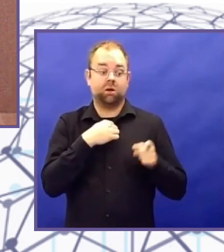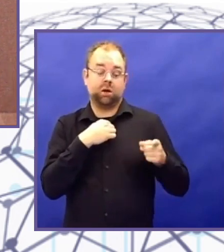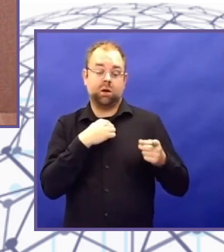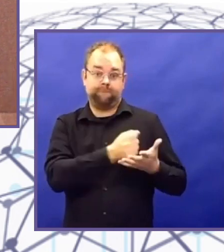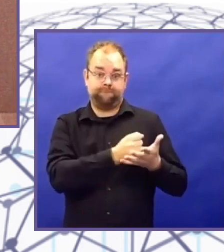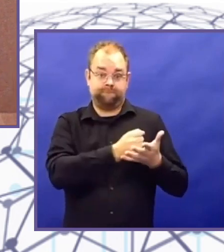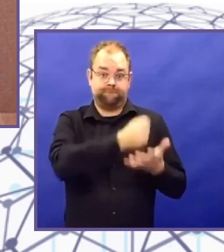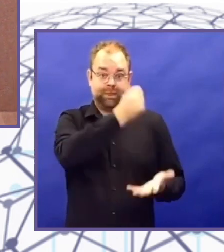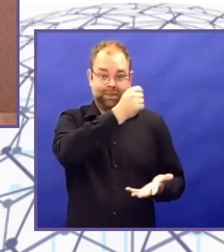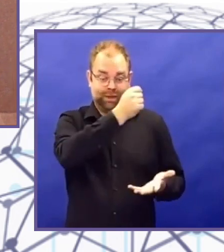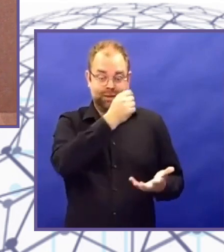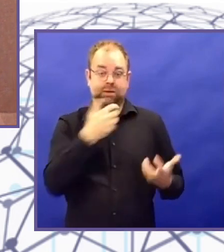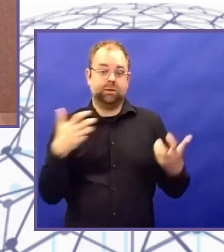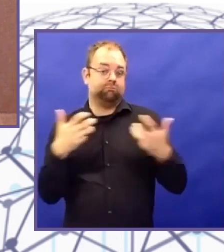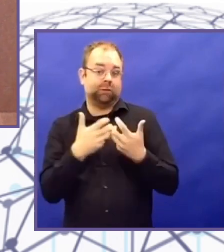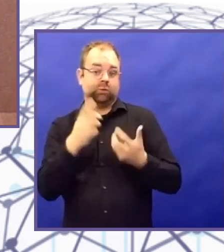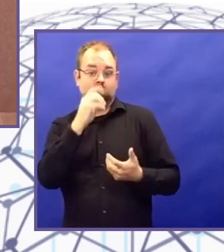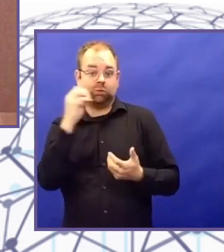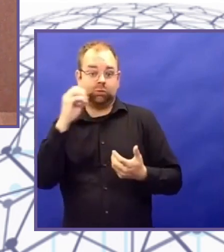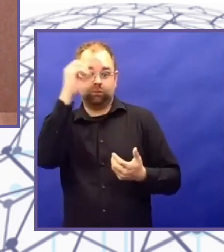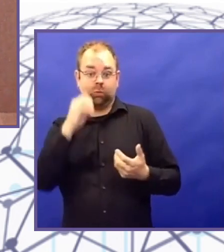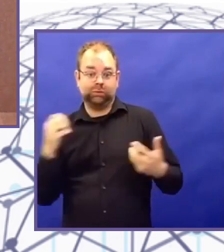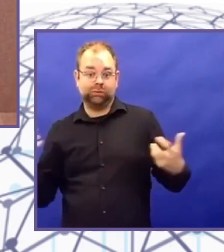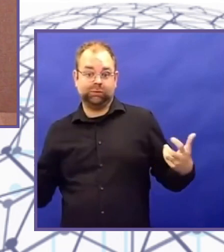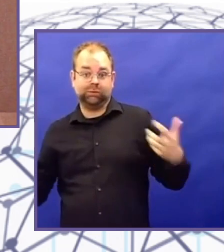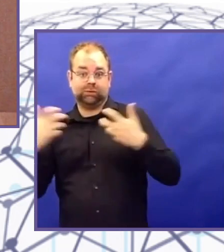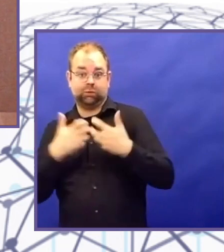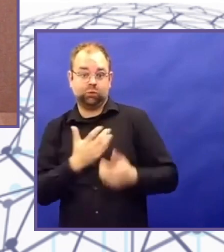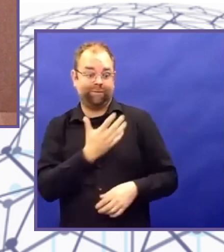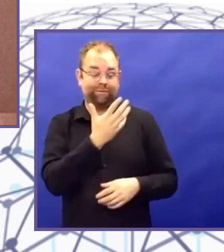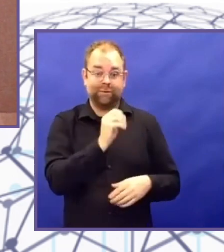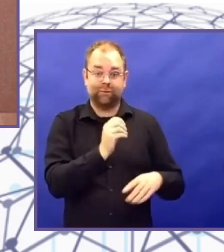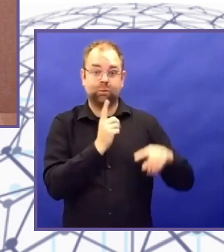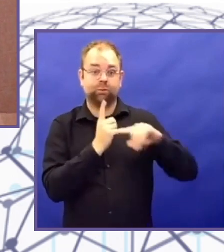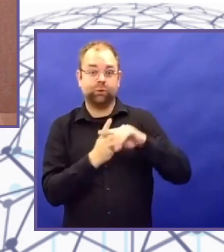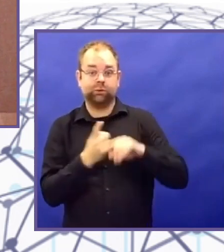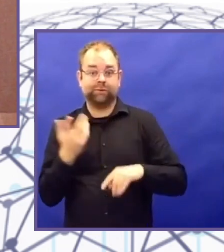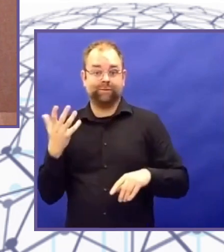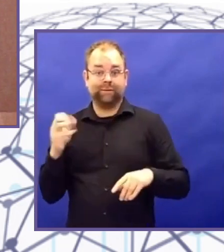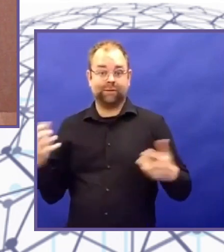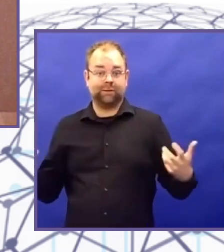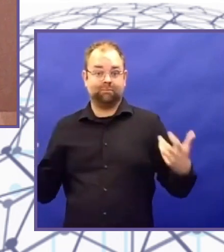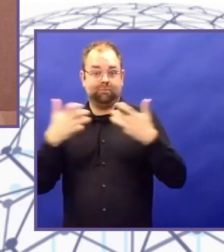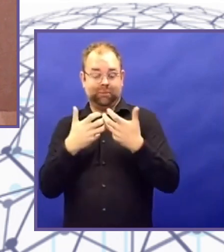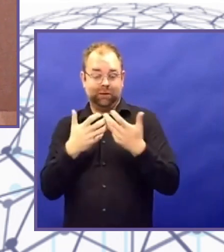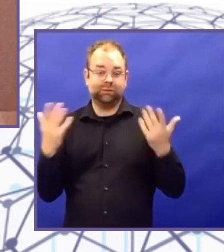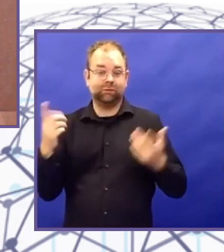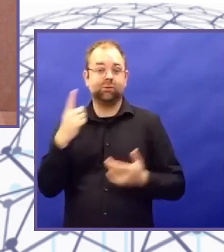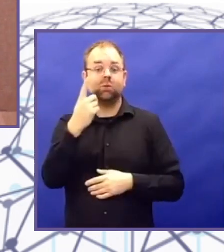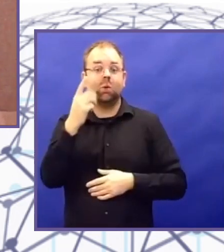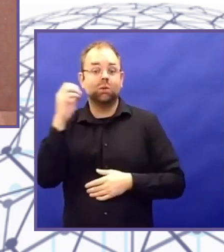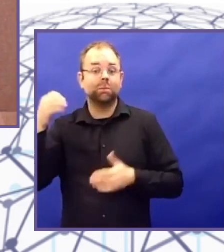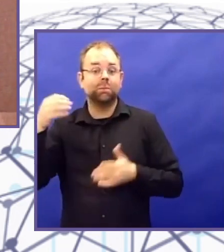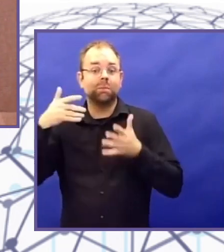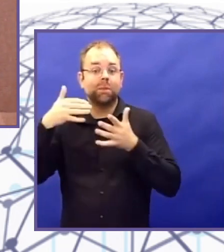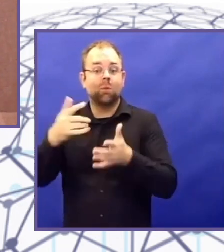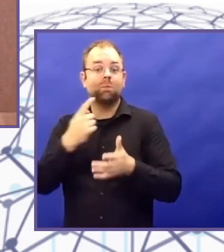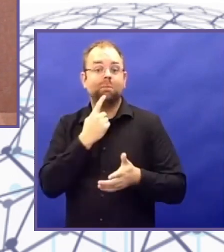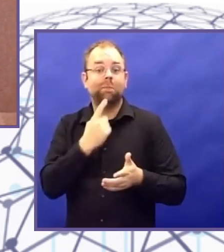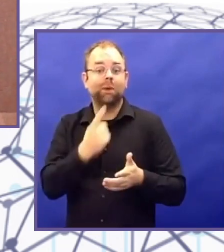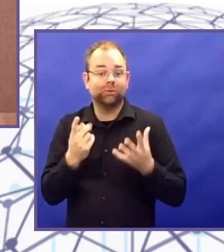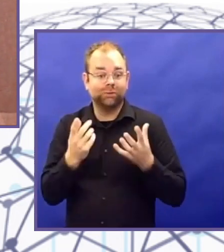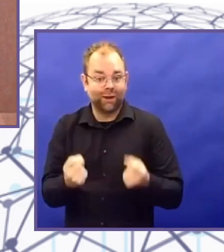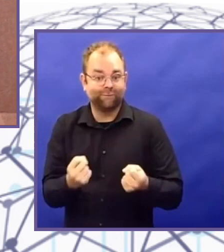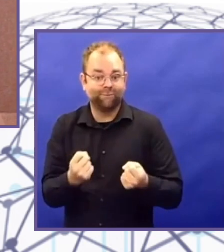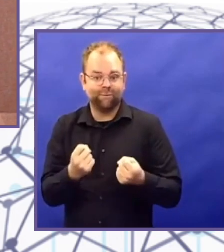our partners, supporters and friends. We really can start to move mountains if we work together